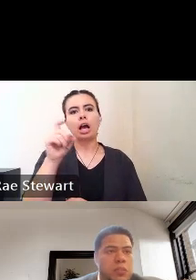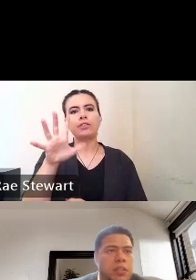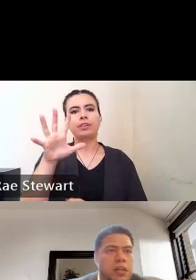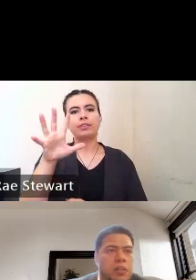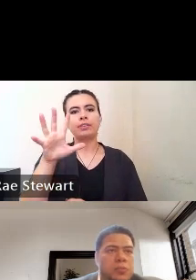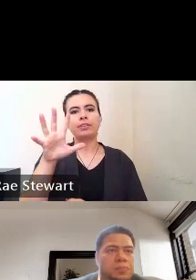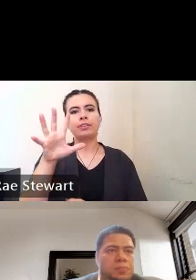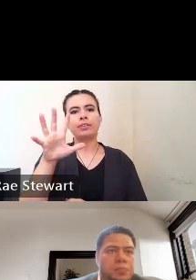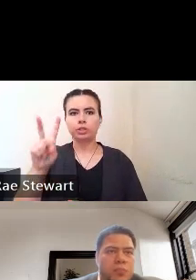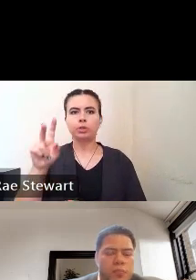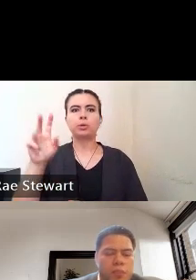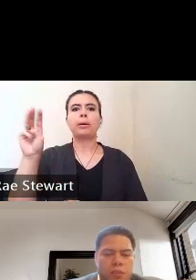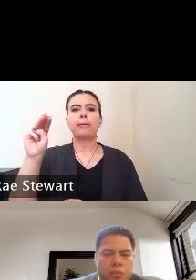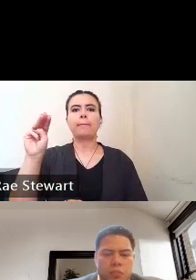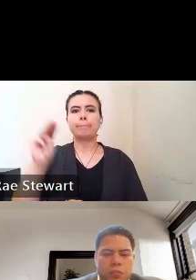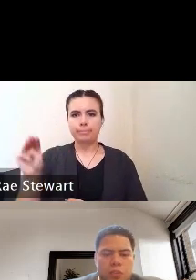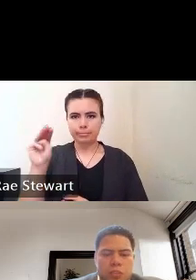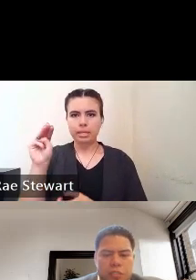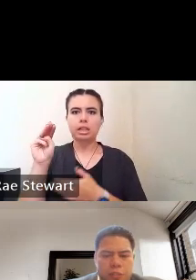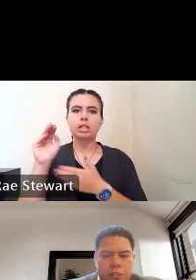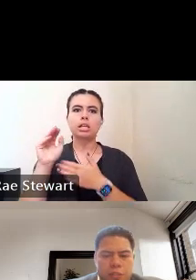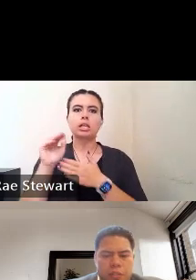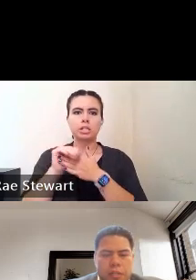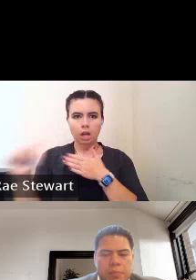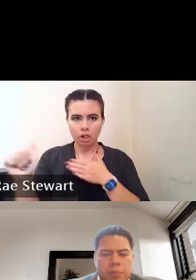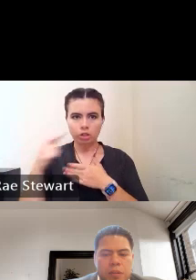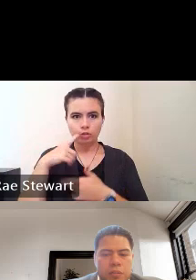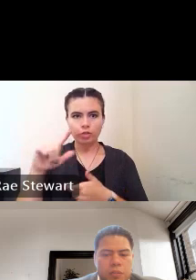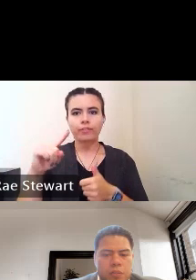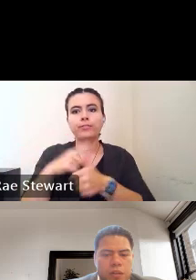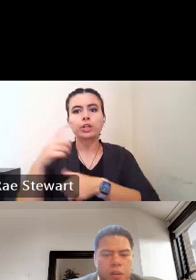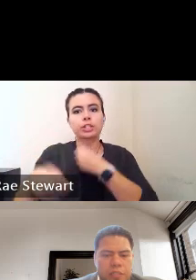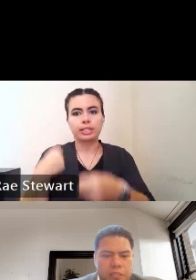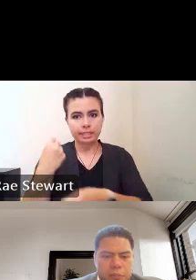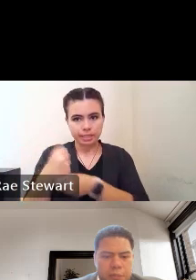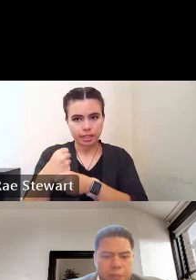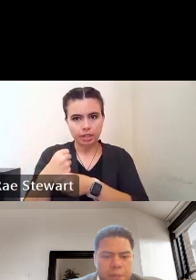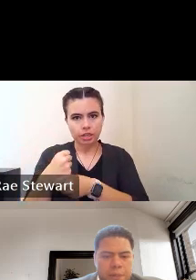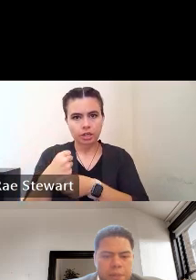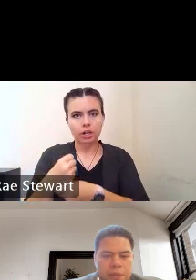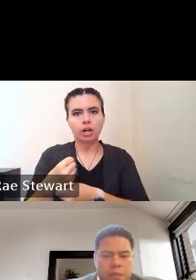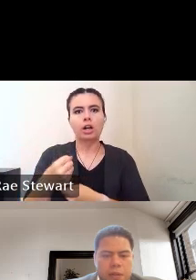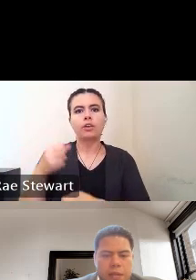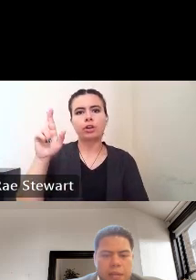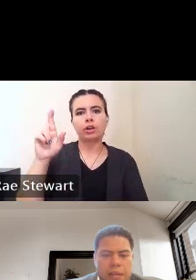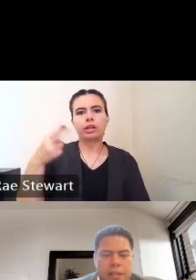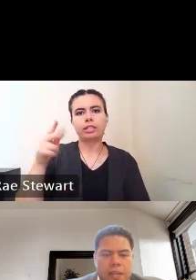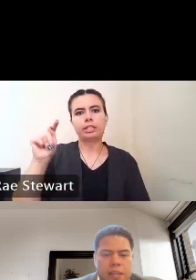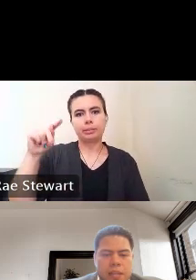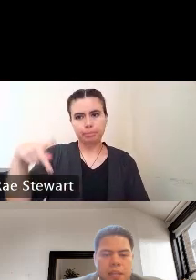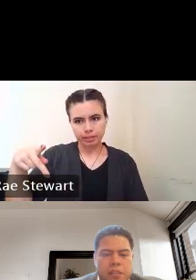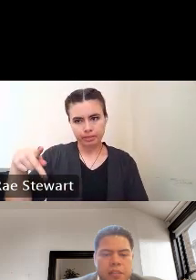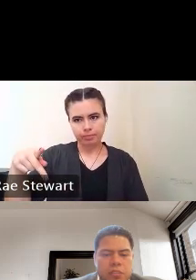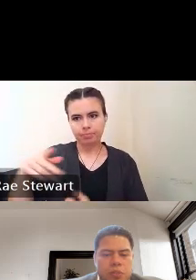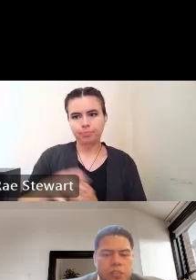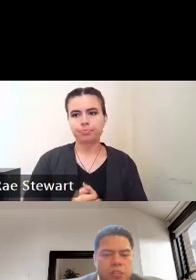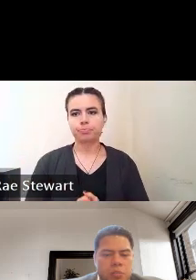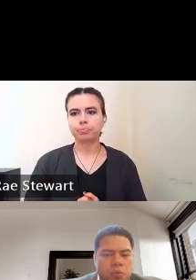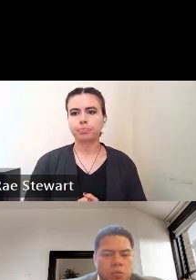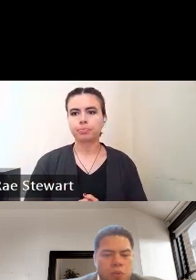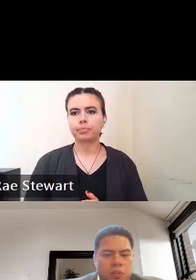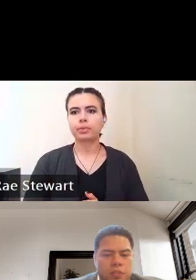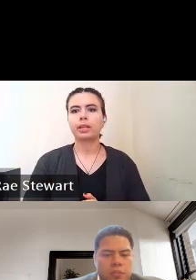$156.2 million for the first year of RHTP, right? And this is